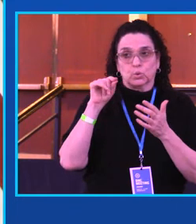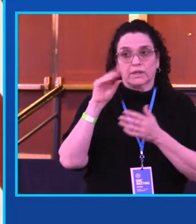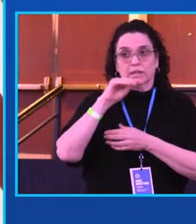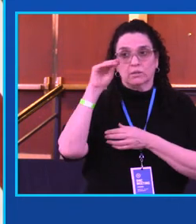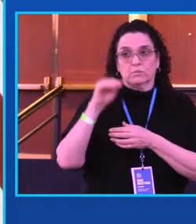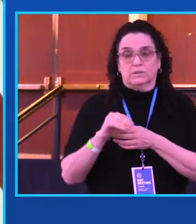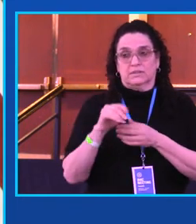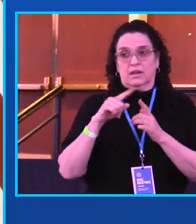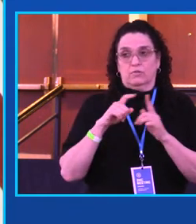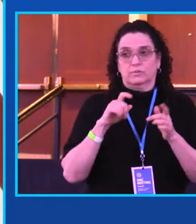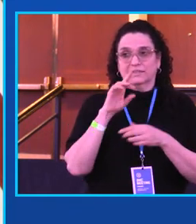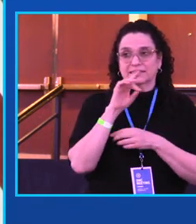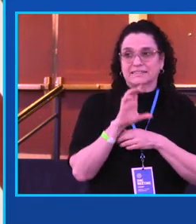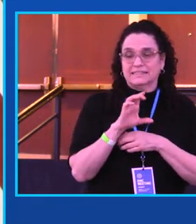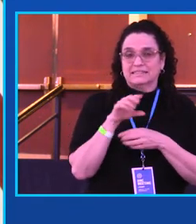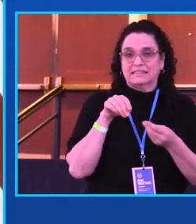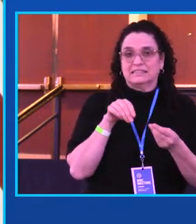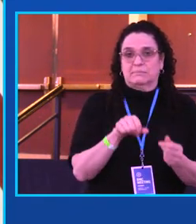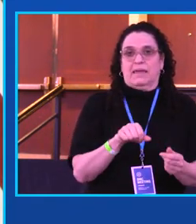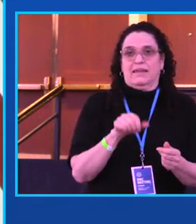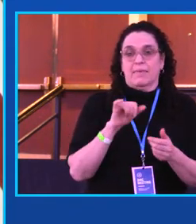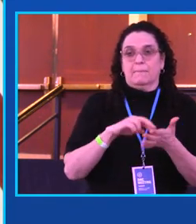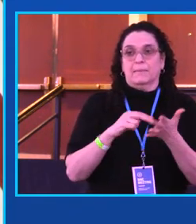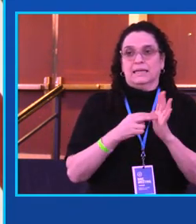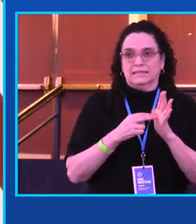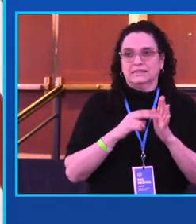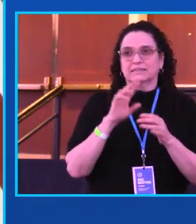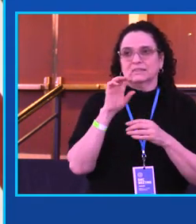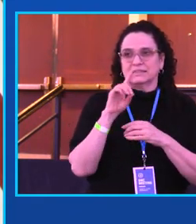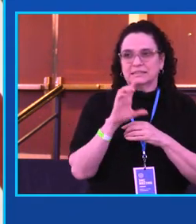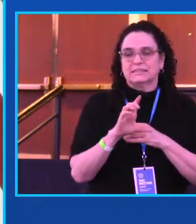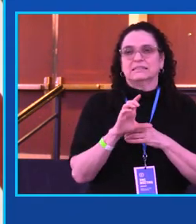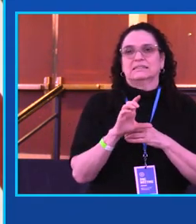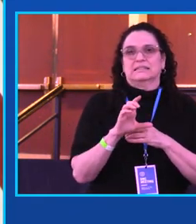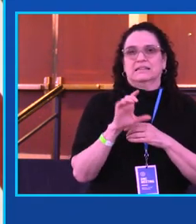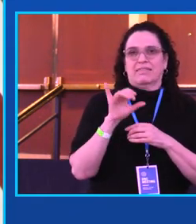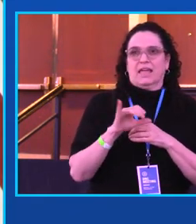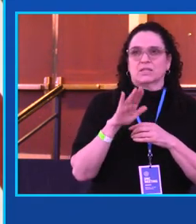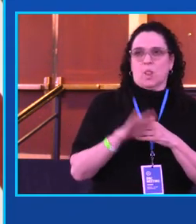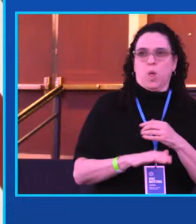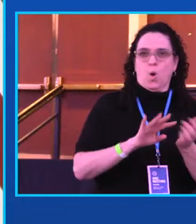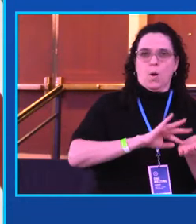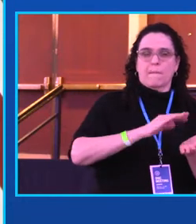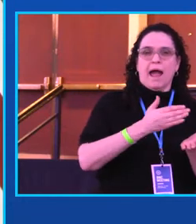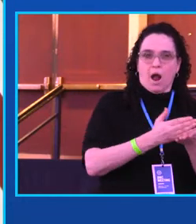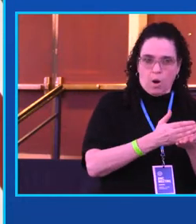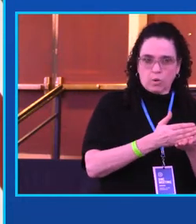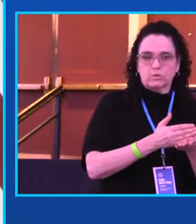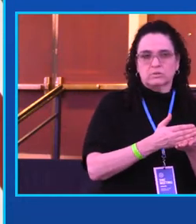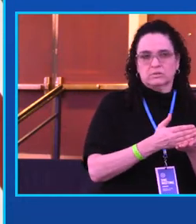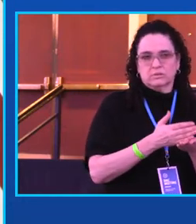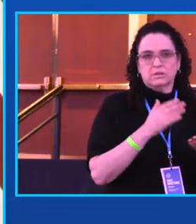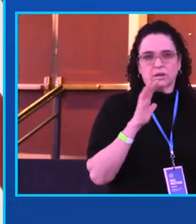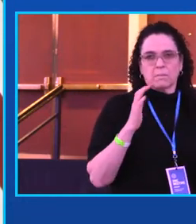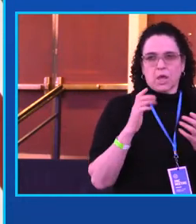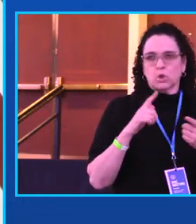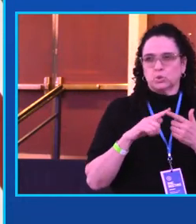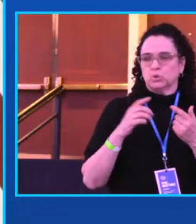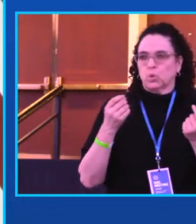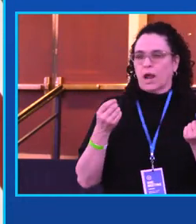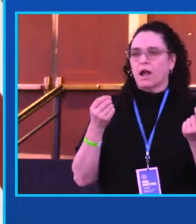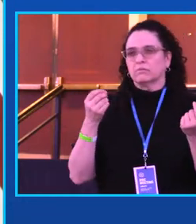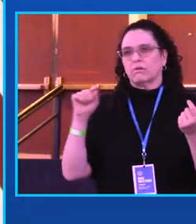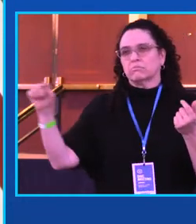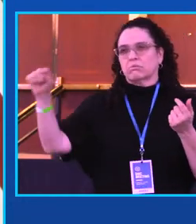proposed DC spending, which puts DC towards the low end of how much our budget is appropriated by the federal